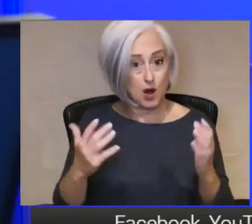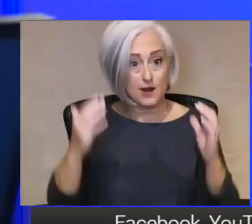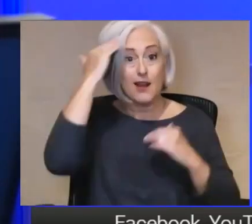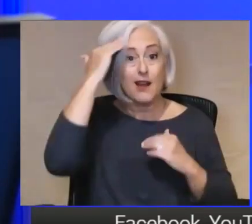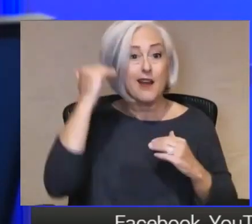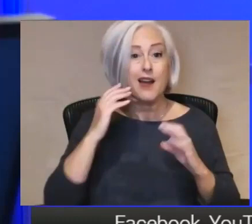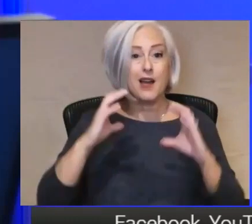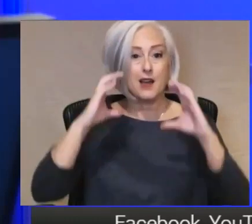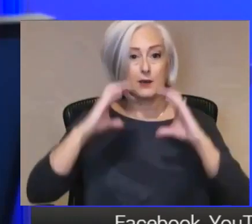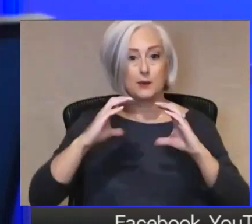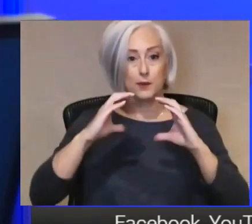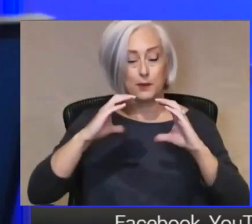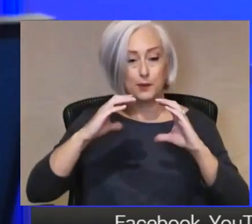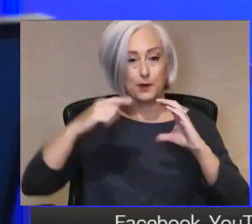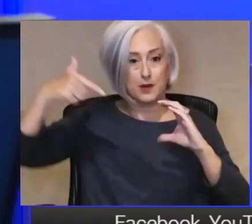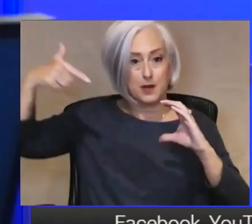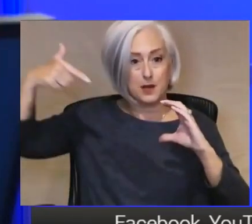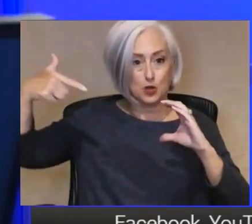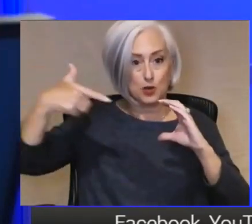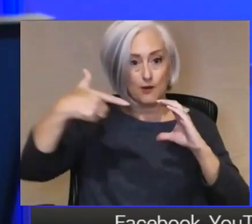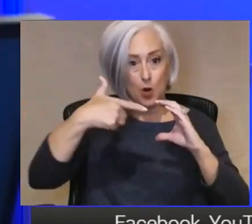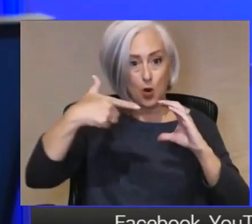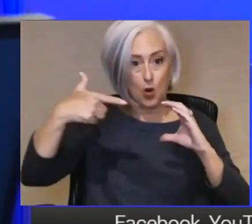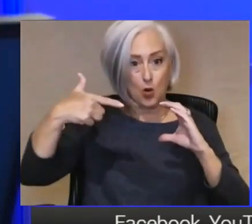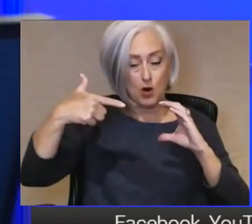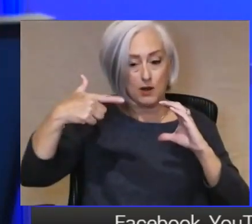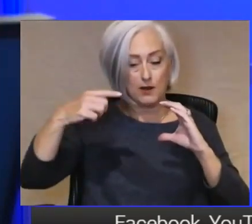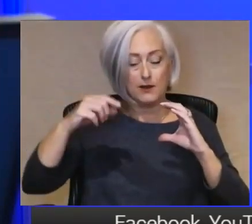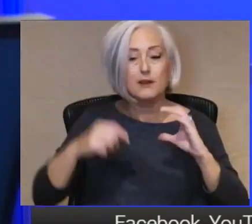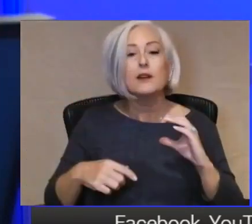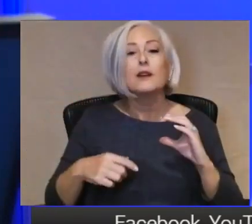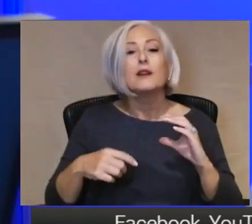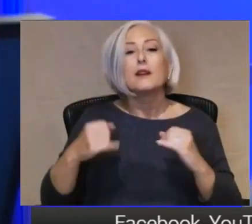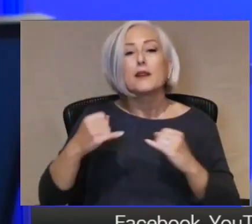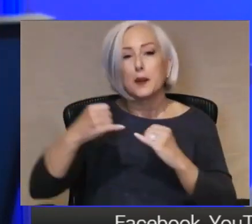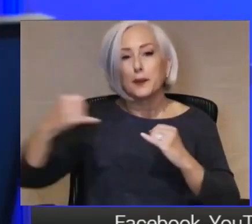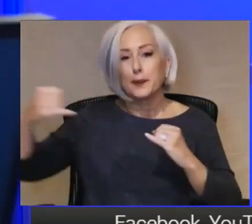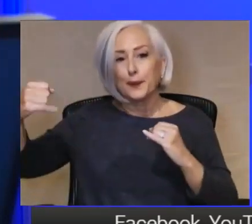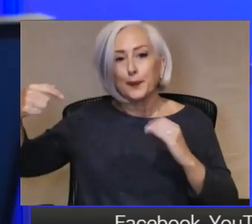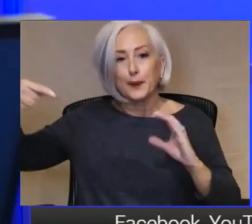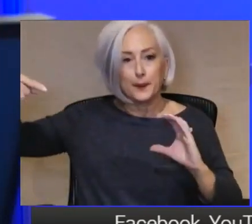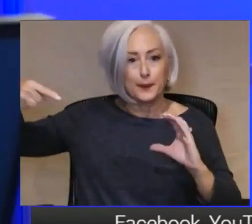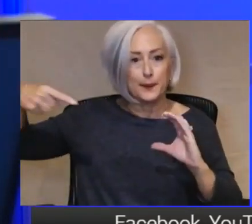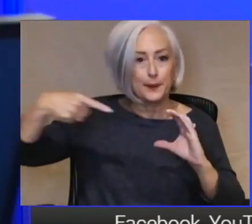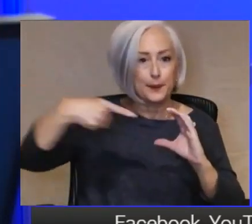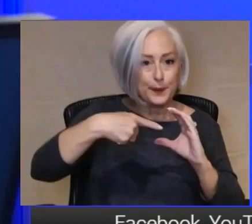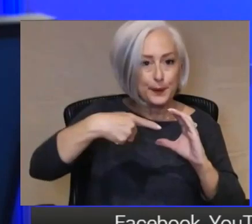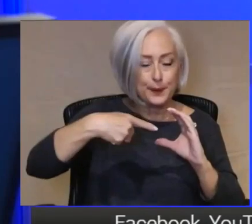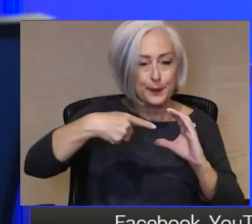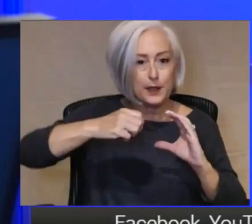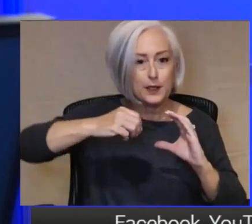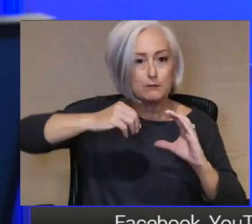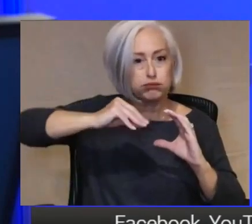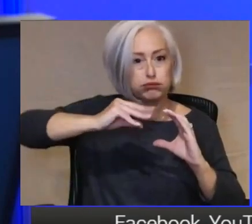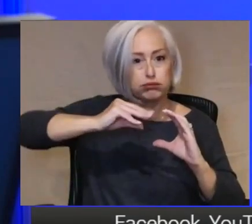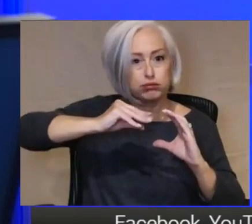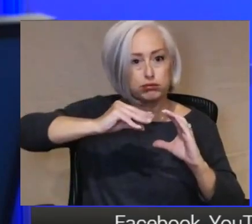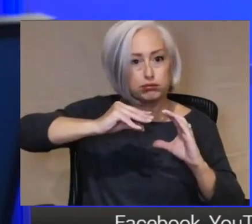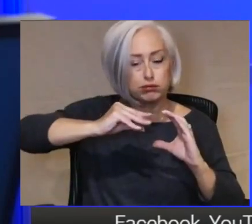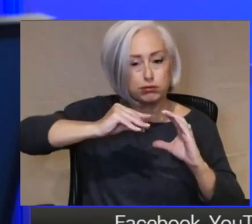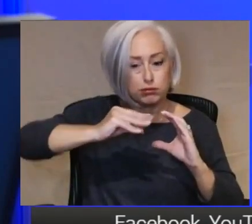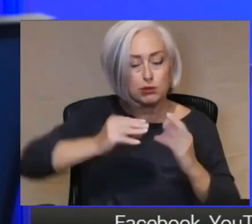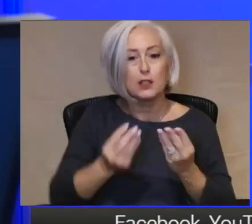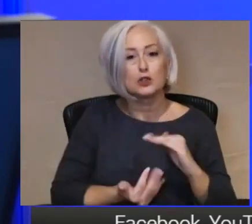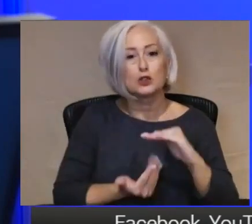the heat the tip of the probe, and burn a part of the brain. So we knew thalamotomy was very effective. From that, we developed deep